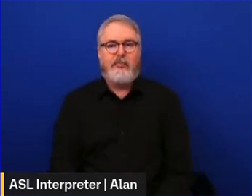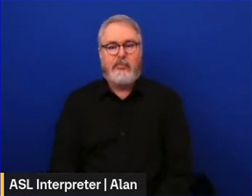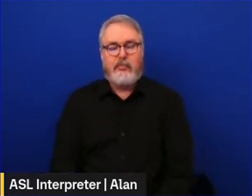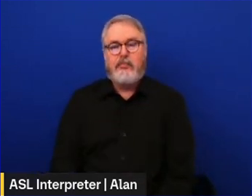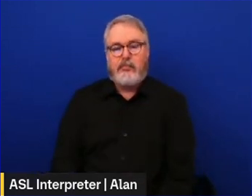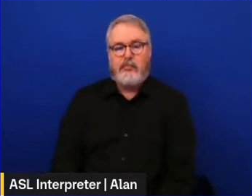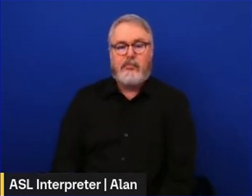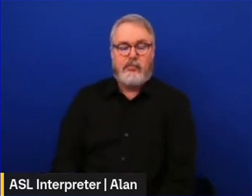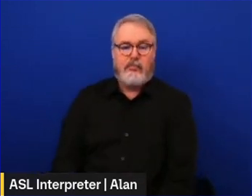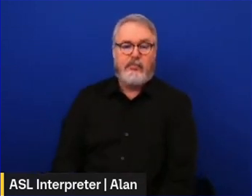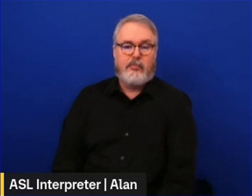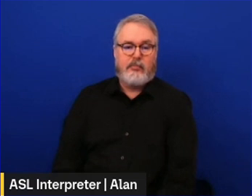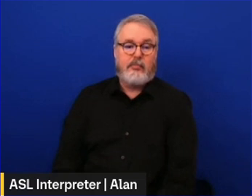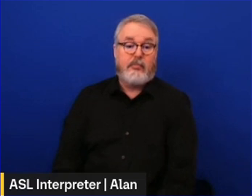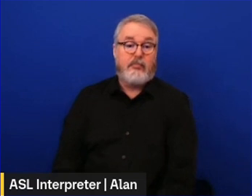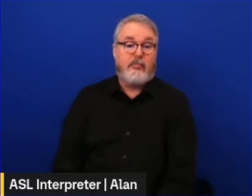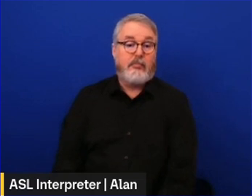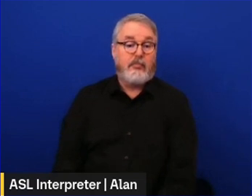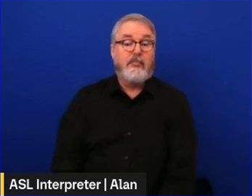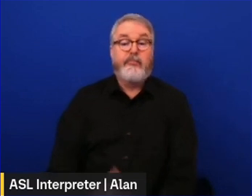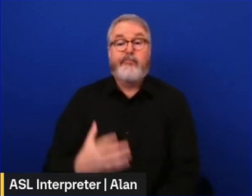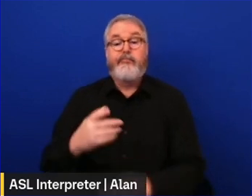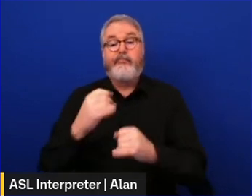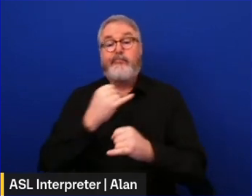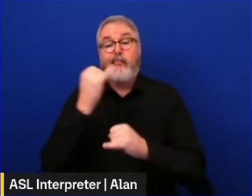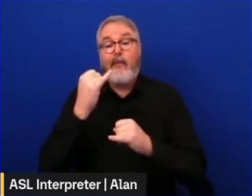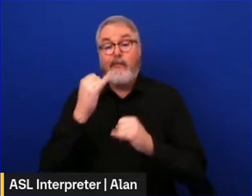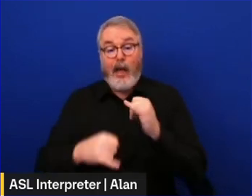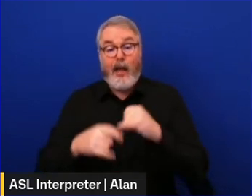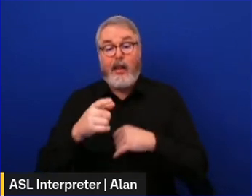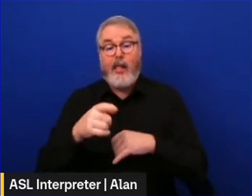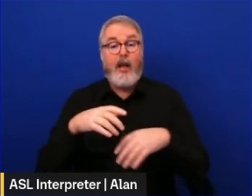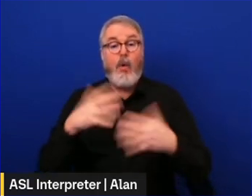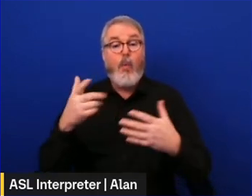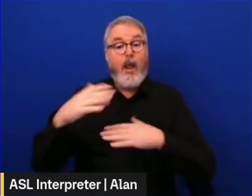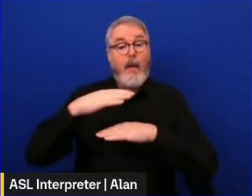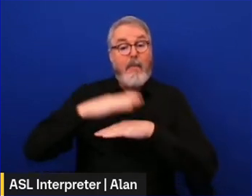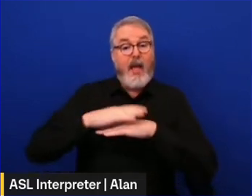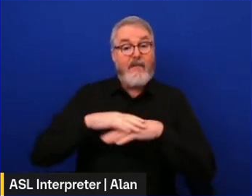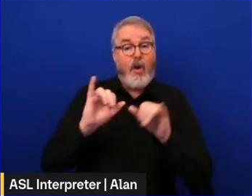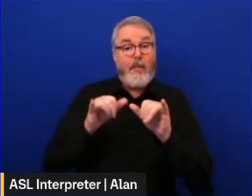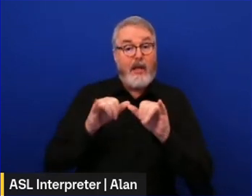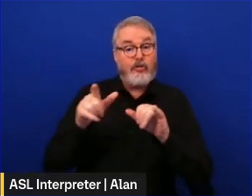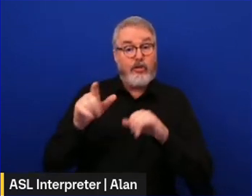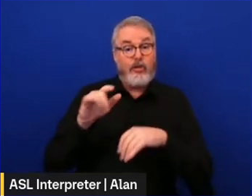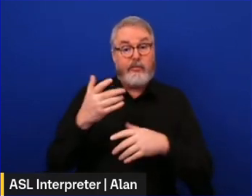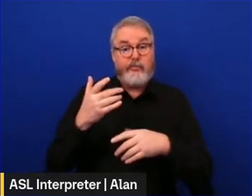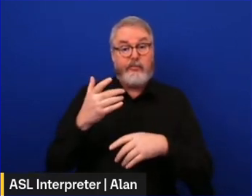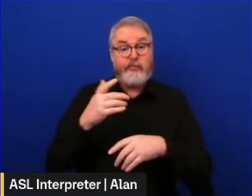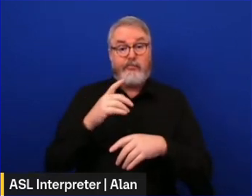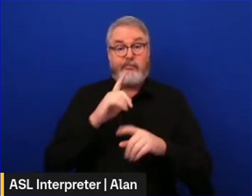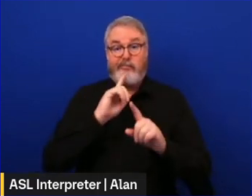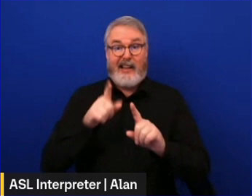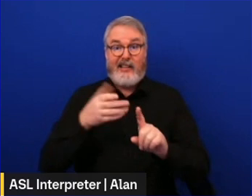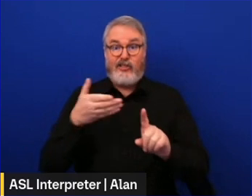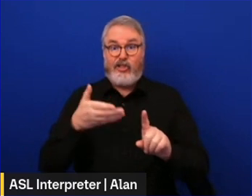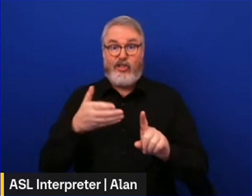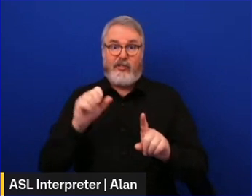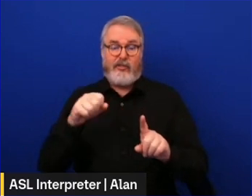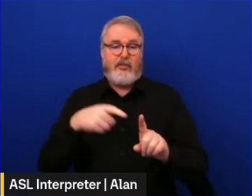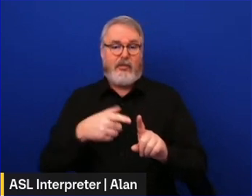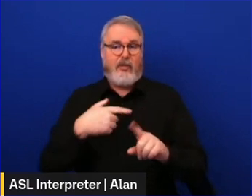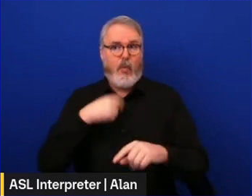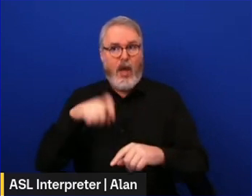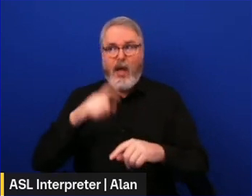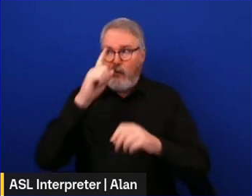So, finally, what platform engineering is the answer? In fact, we have to consider